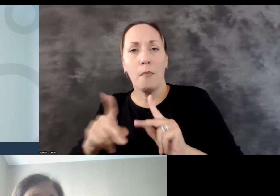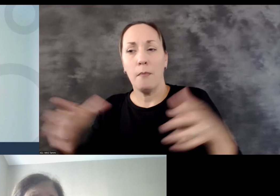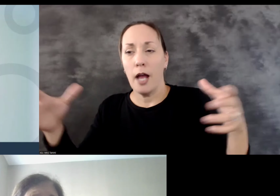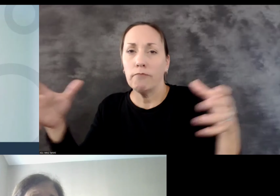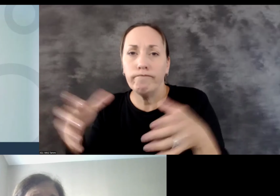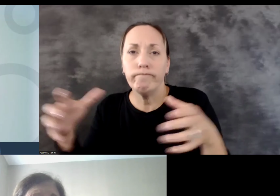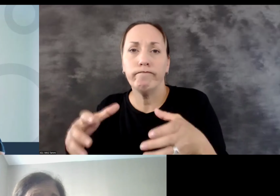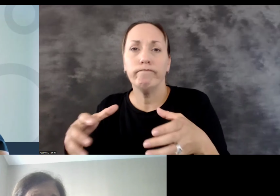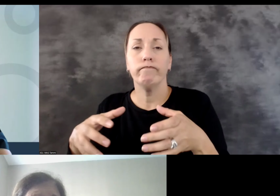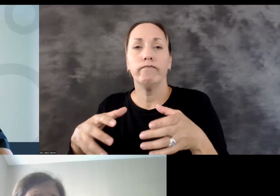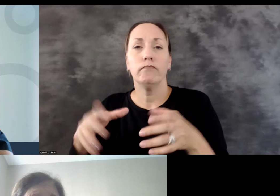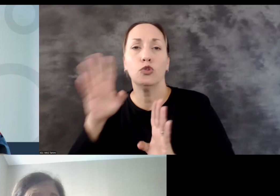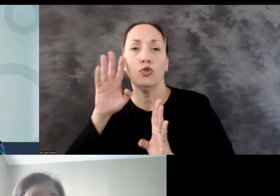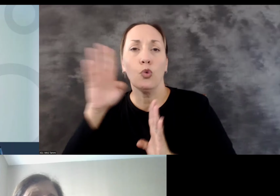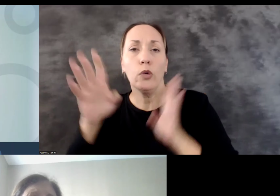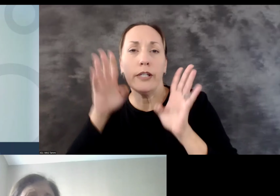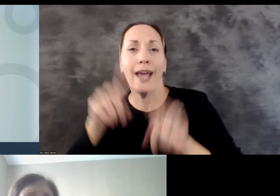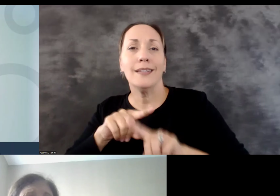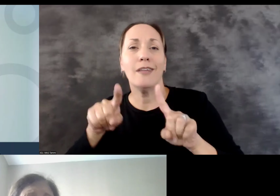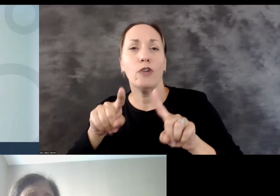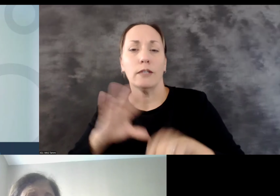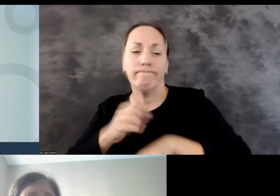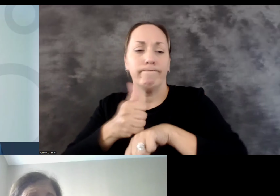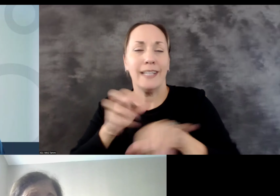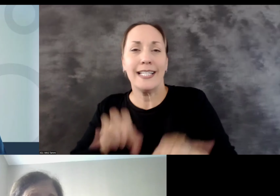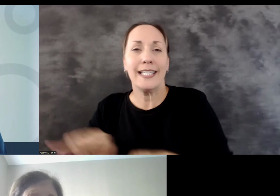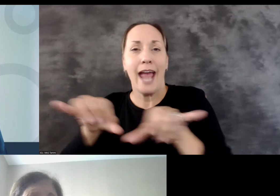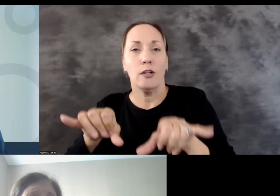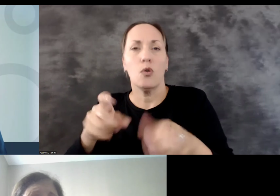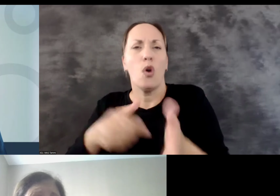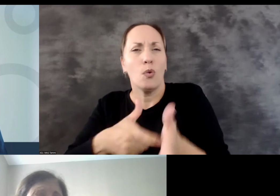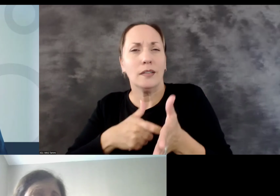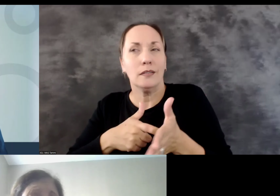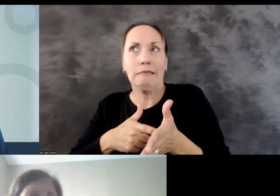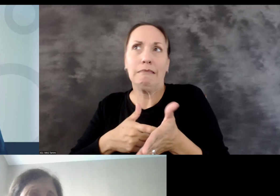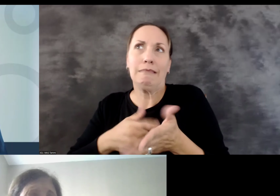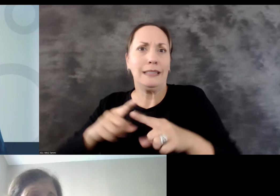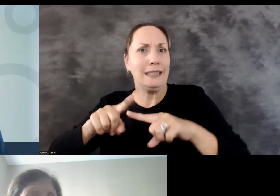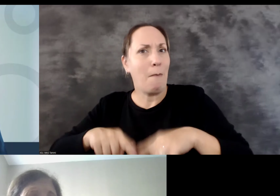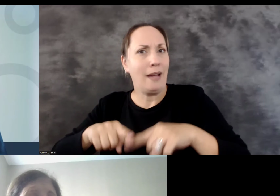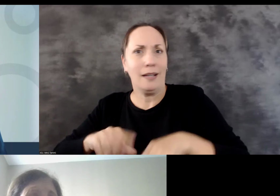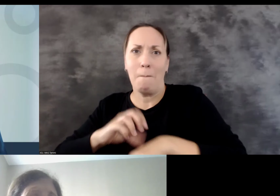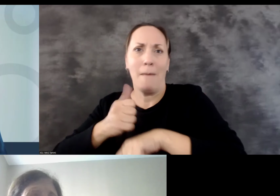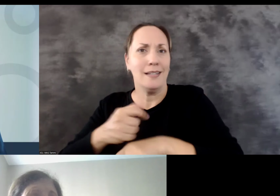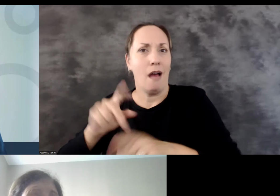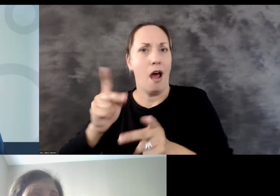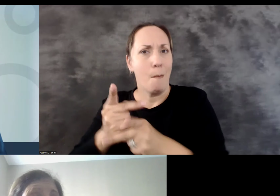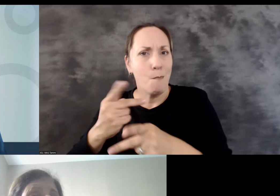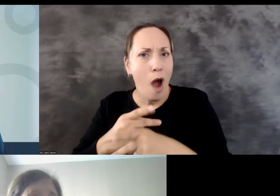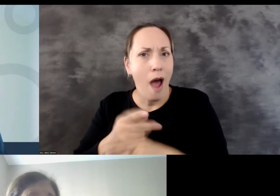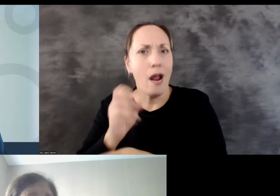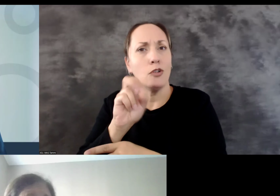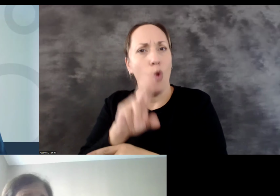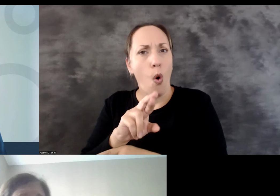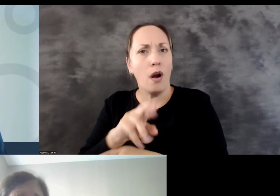to create different standards or requirements based on a product or based on a platform. How do you see this